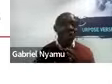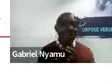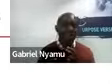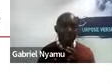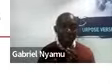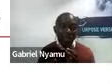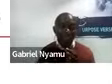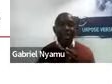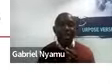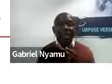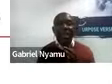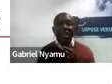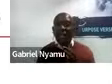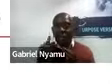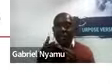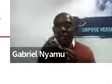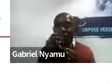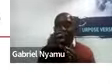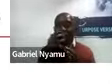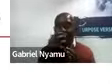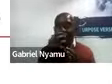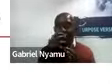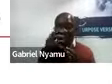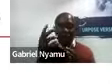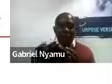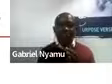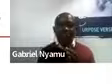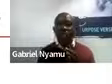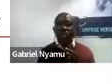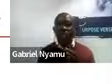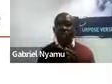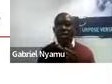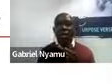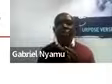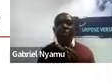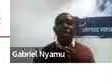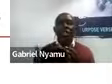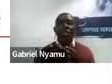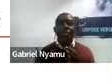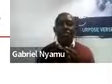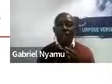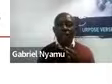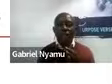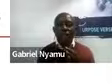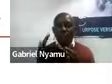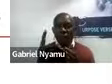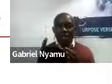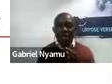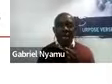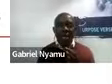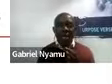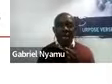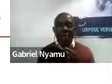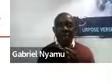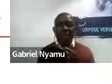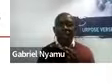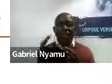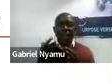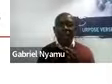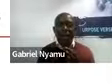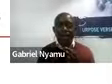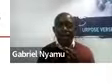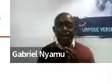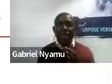life and what is happening. Number two is, of course, simplification. I think I already talked about that. You can introduce yourself. I have one desire in life,